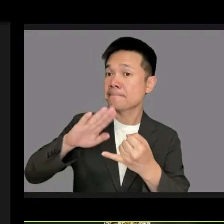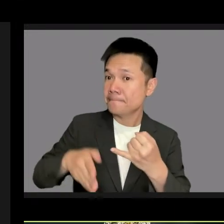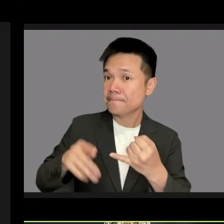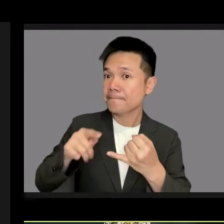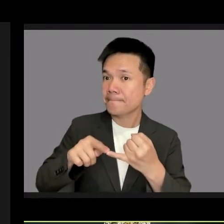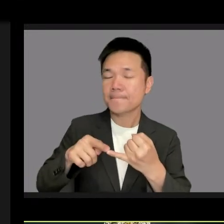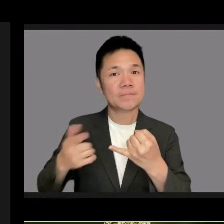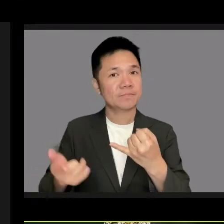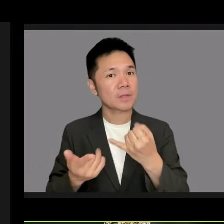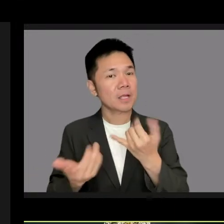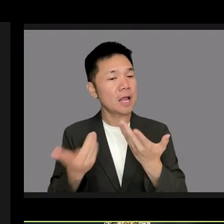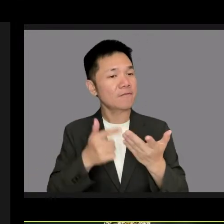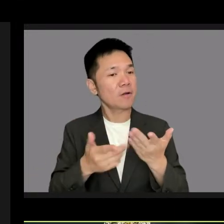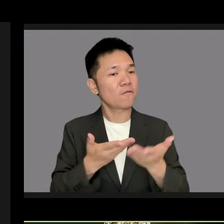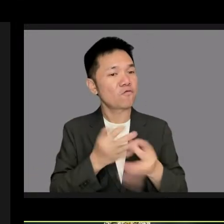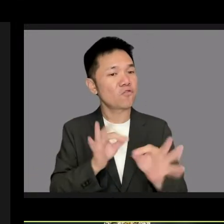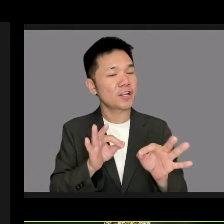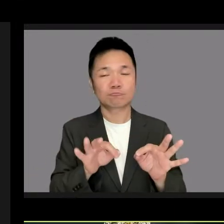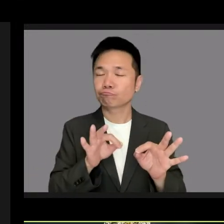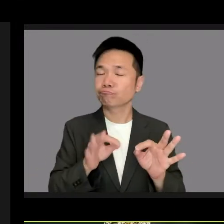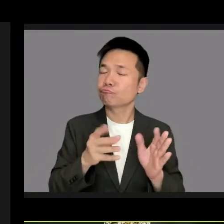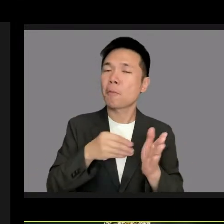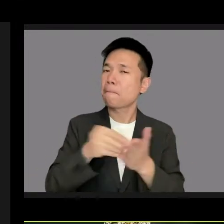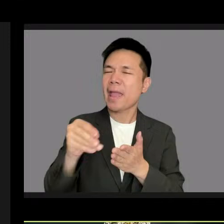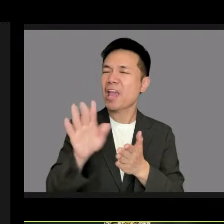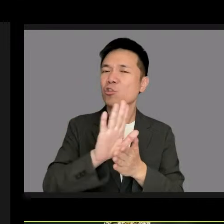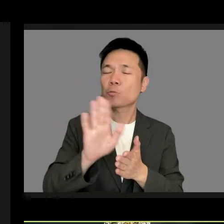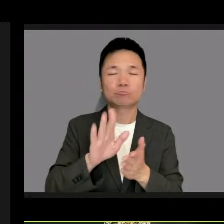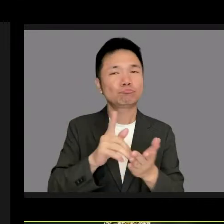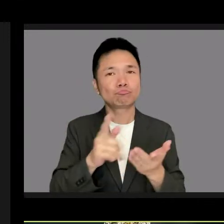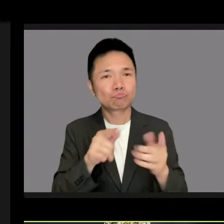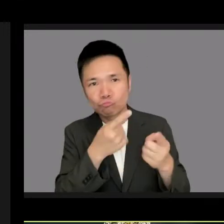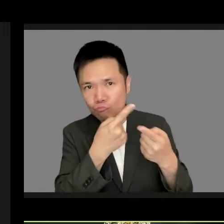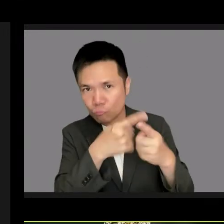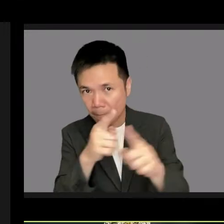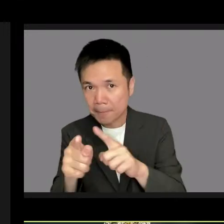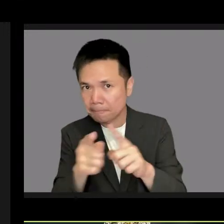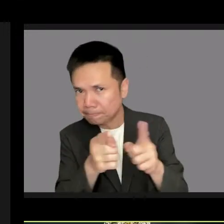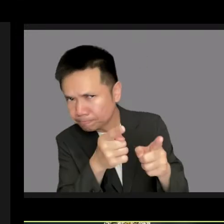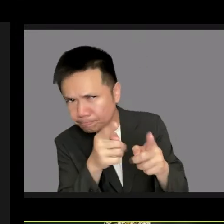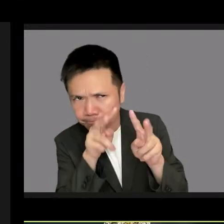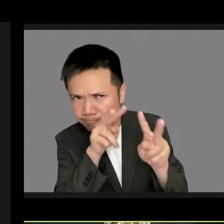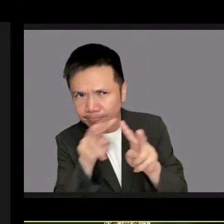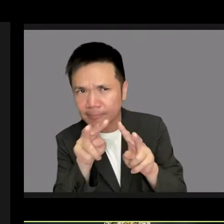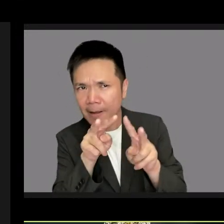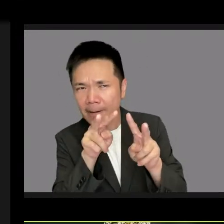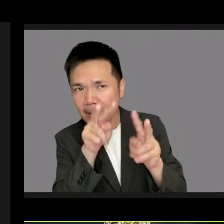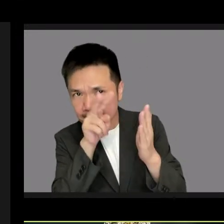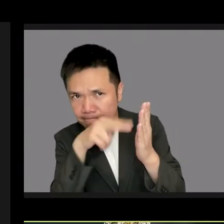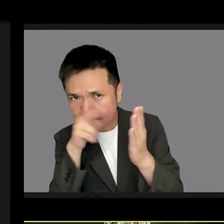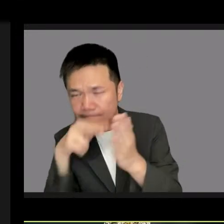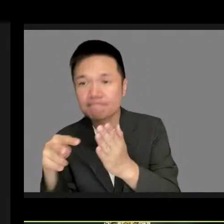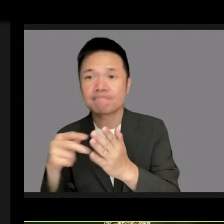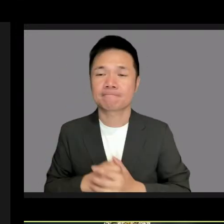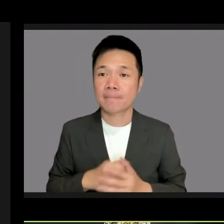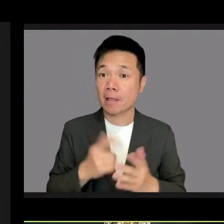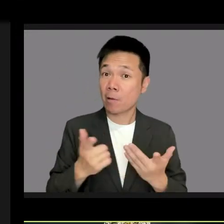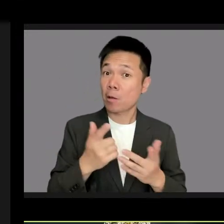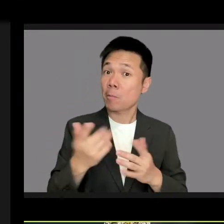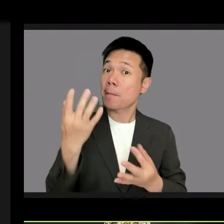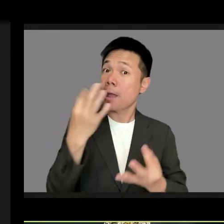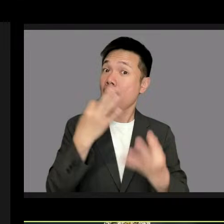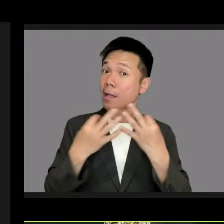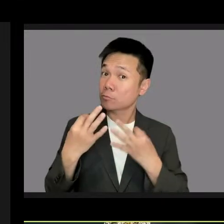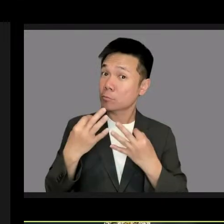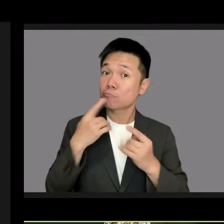some free resources that are available to you from different vendors. And then also, of course, I'm happy to answer any questions that you may have.